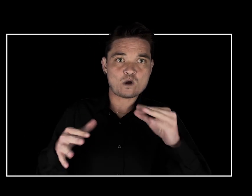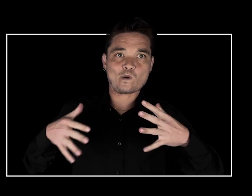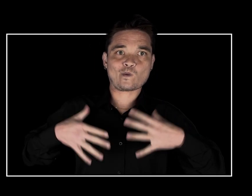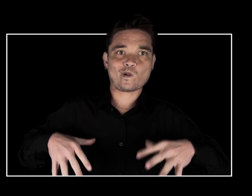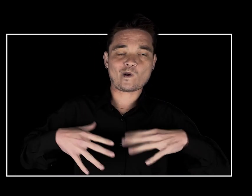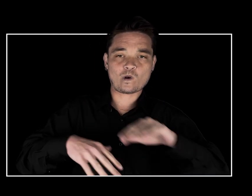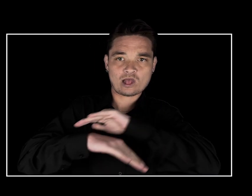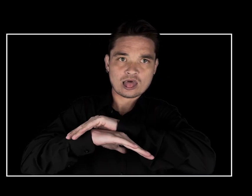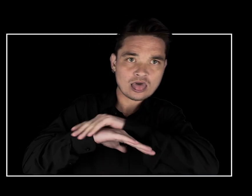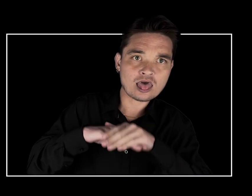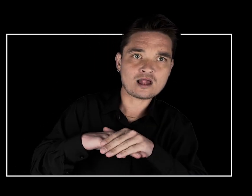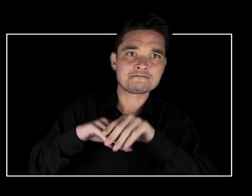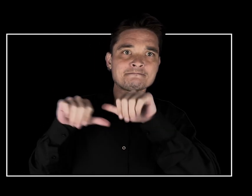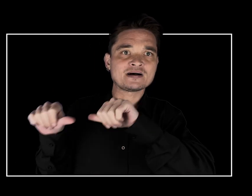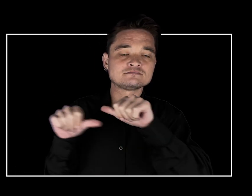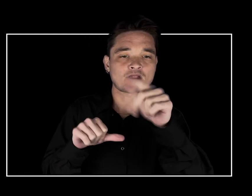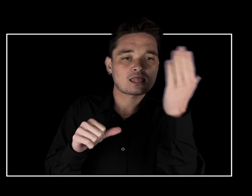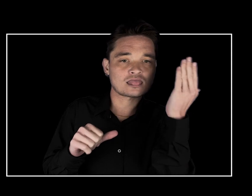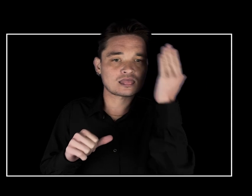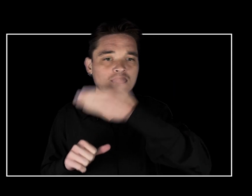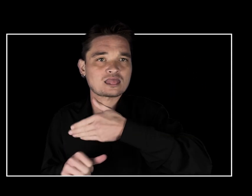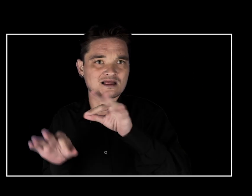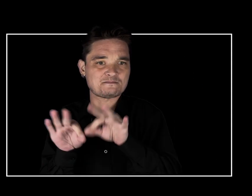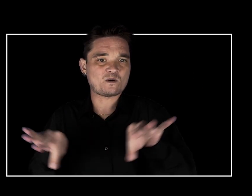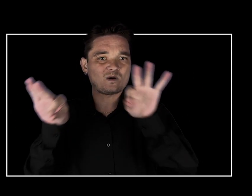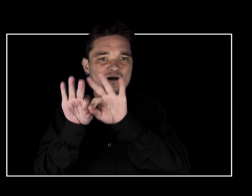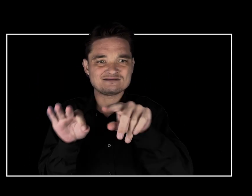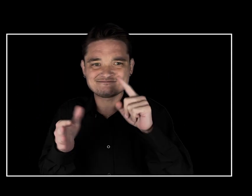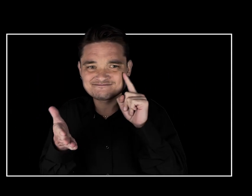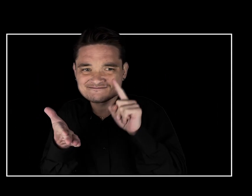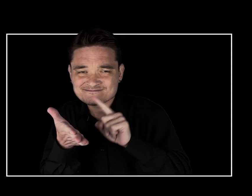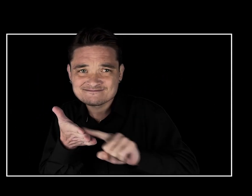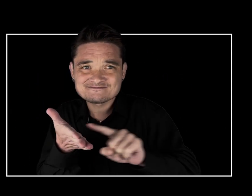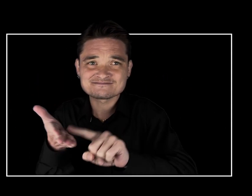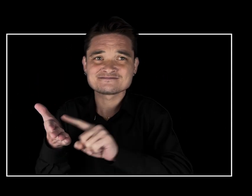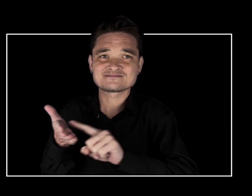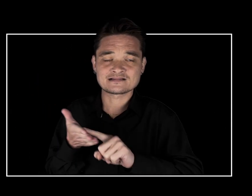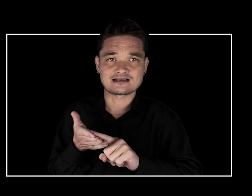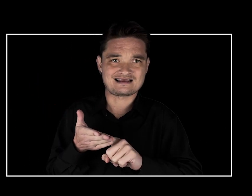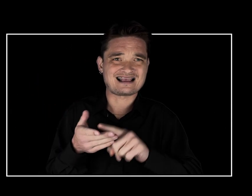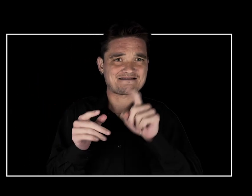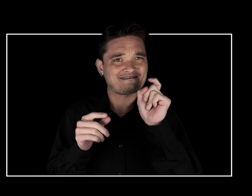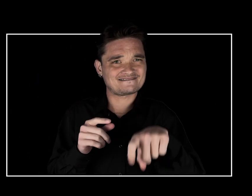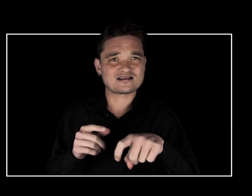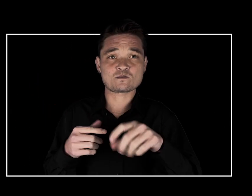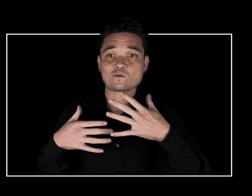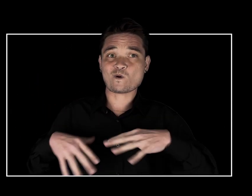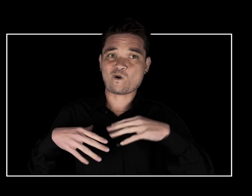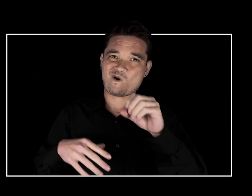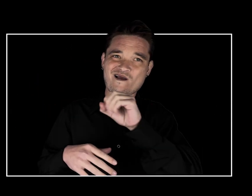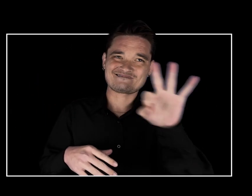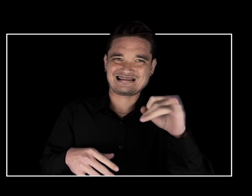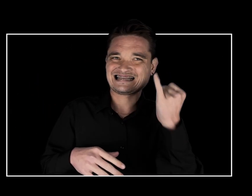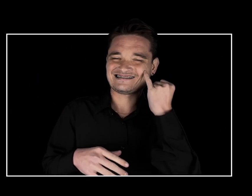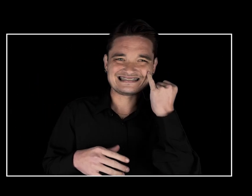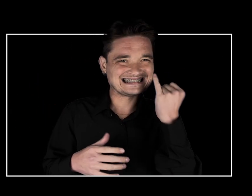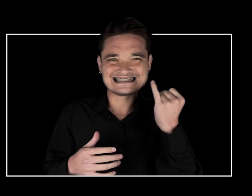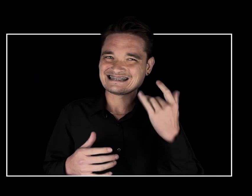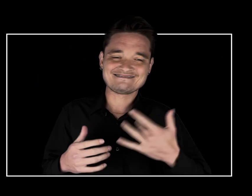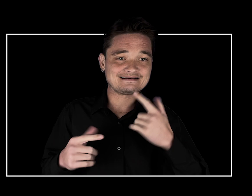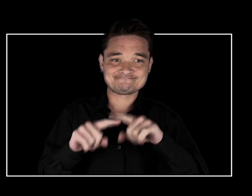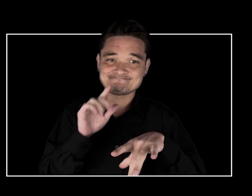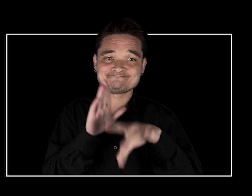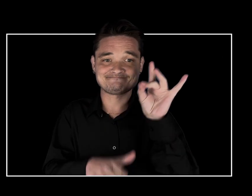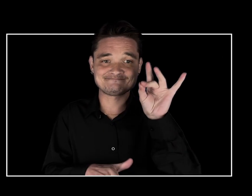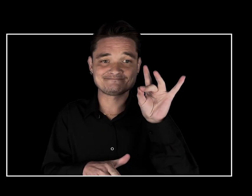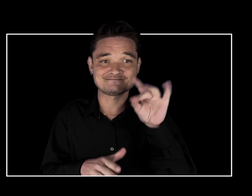touch the victim, turn them over, or remove clothes to find bleeding. To control bleeding, use gauze, a